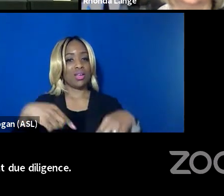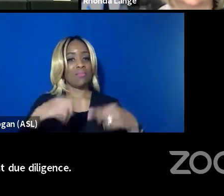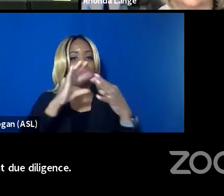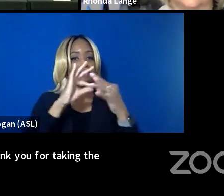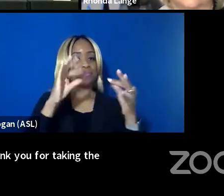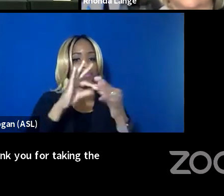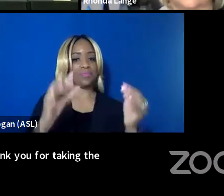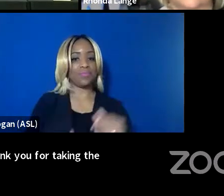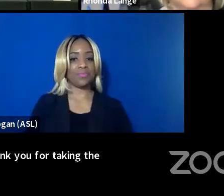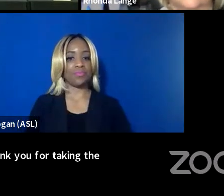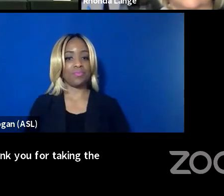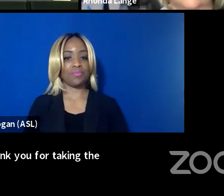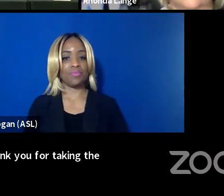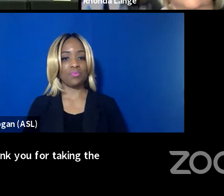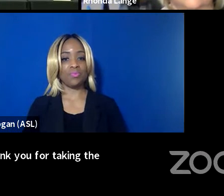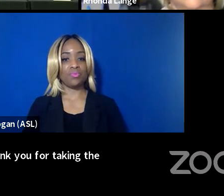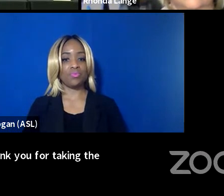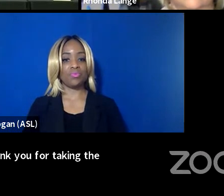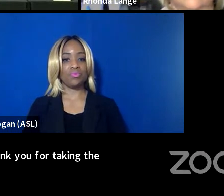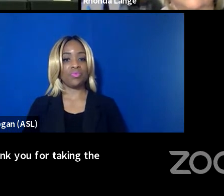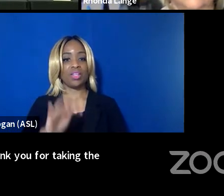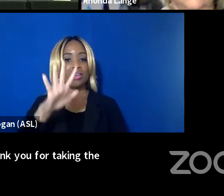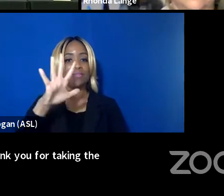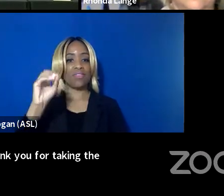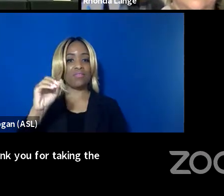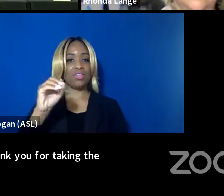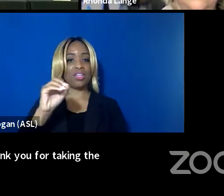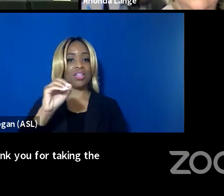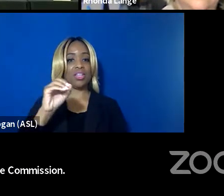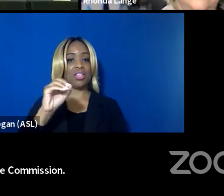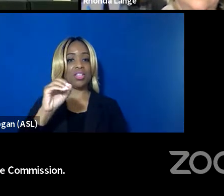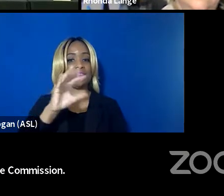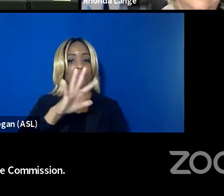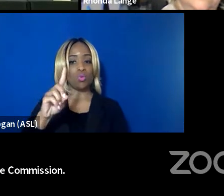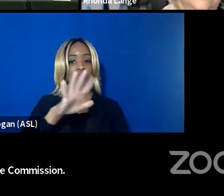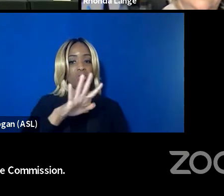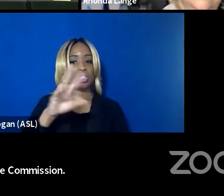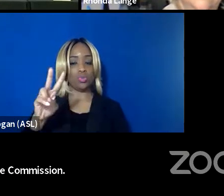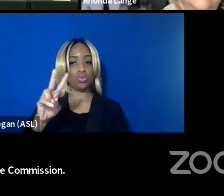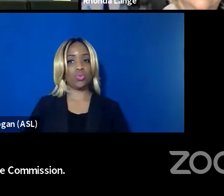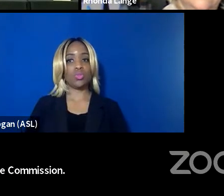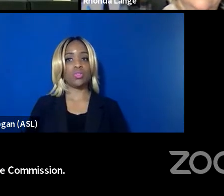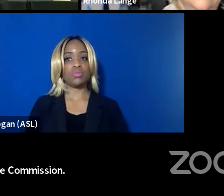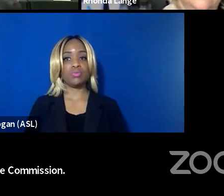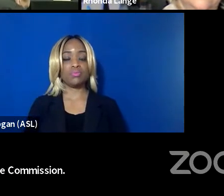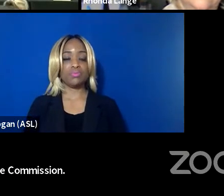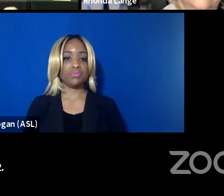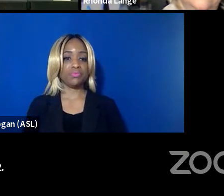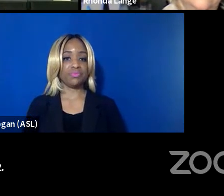the commission. 50, 51, and